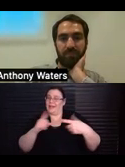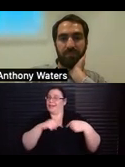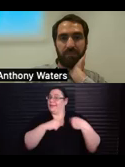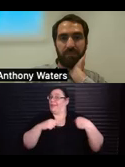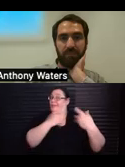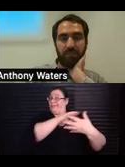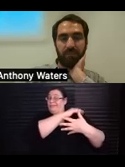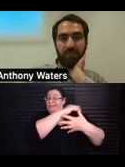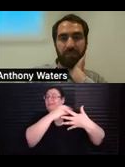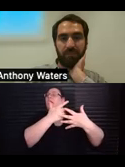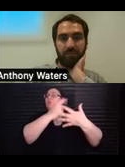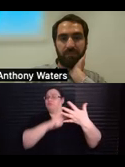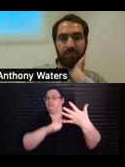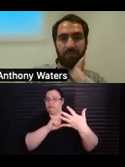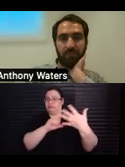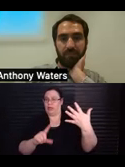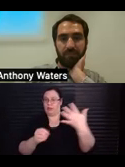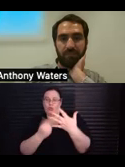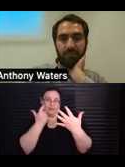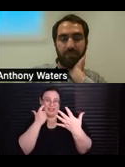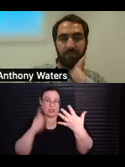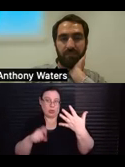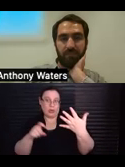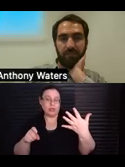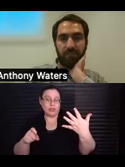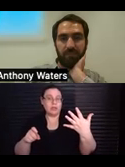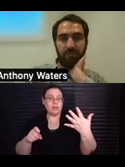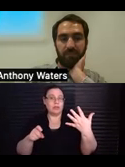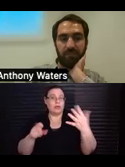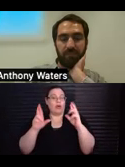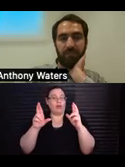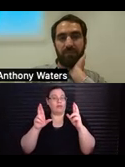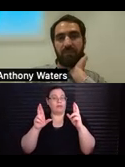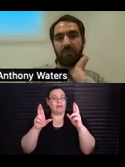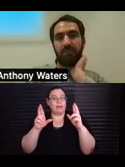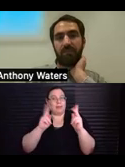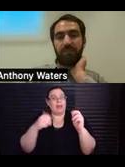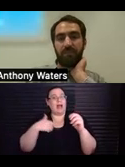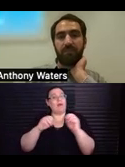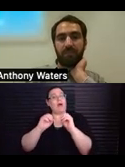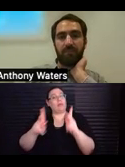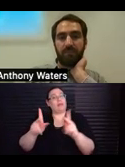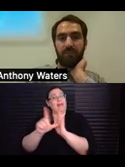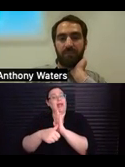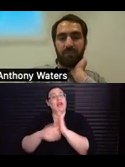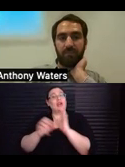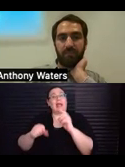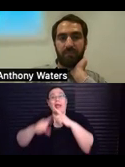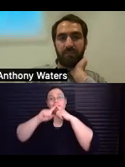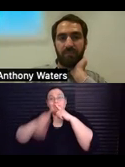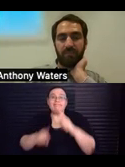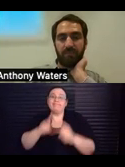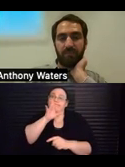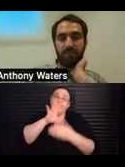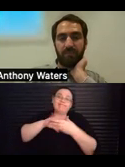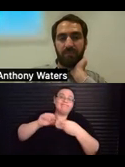then I do want to hopefully give folks a chance to unmute themselves and ask more detailed questions if we have